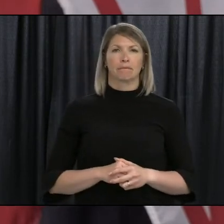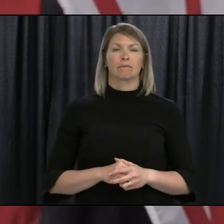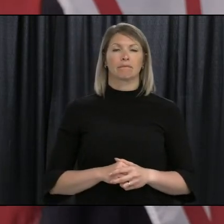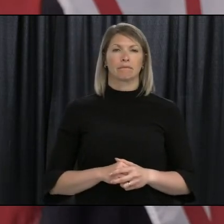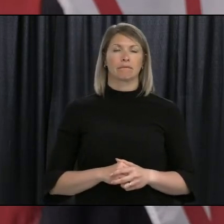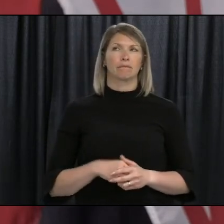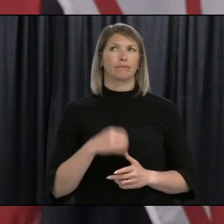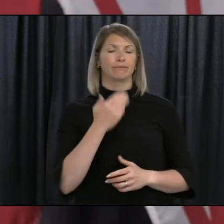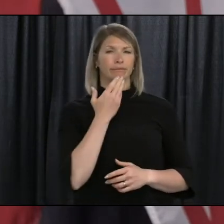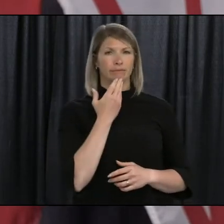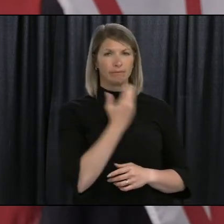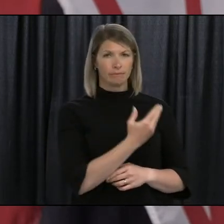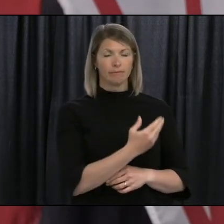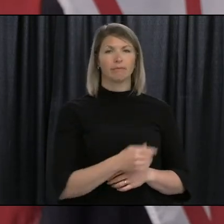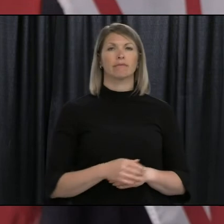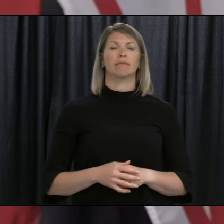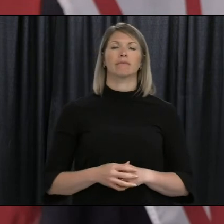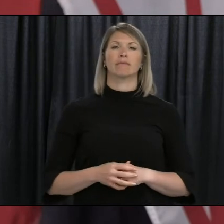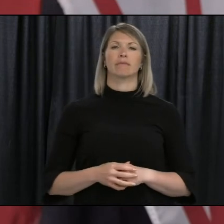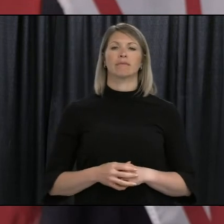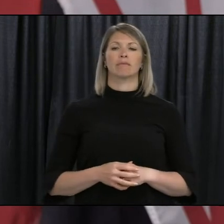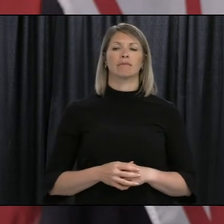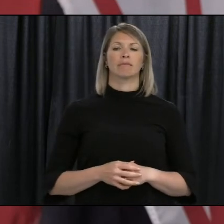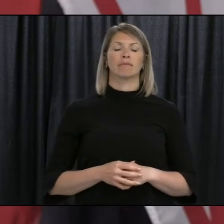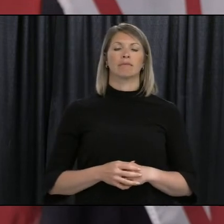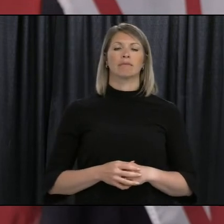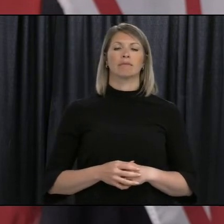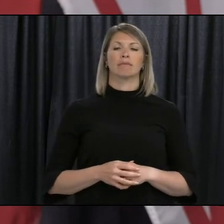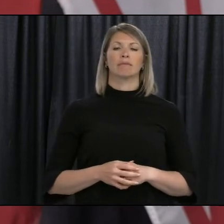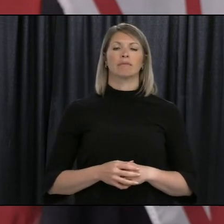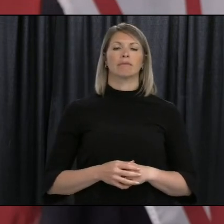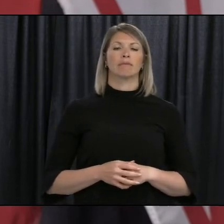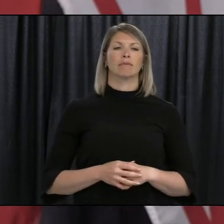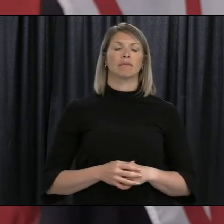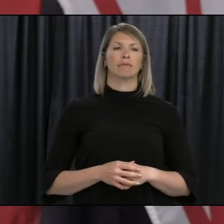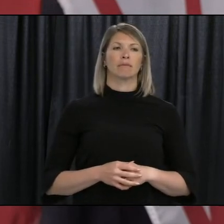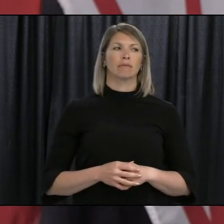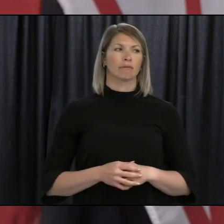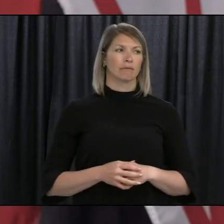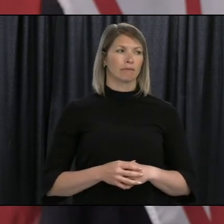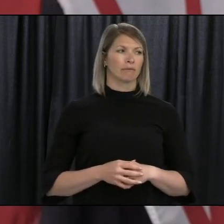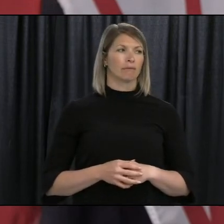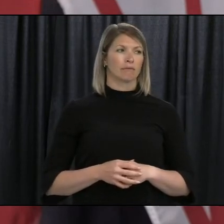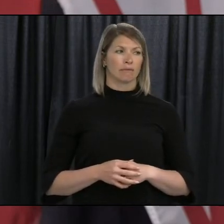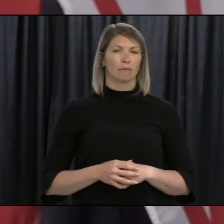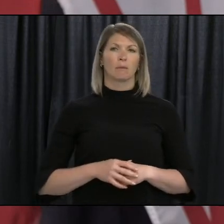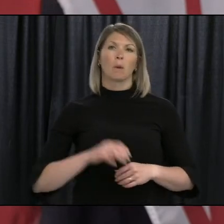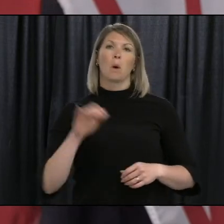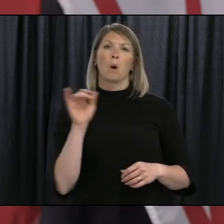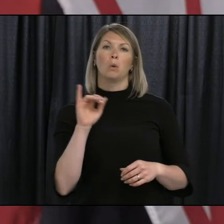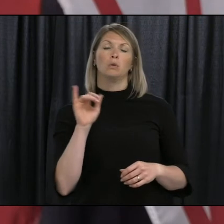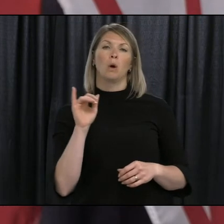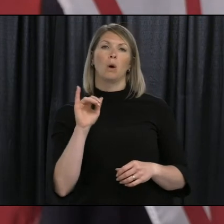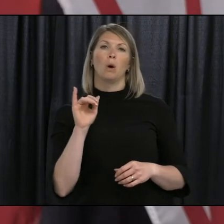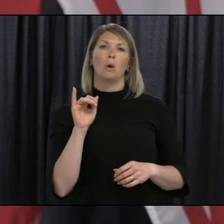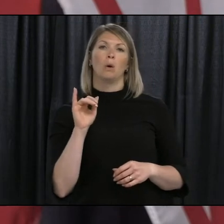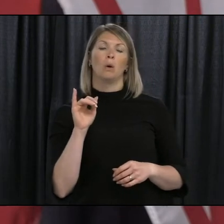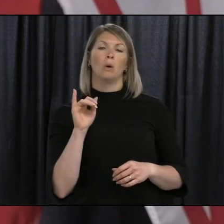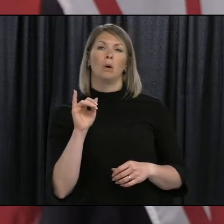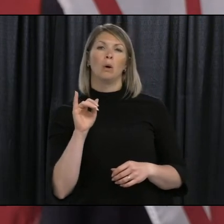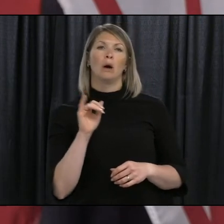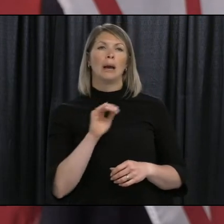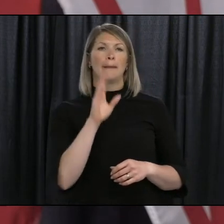Thank you. And you pointed out a couple times during this press conference that the bond rating agencies have highlighted